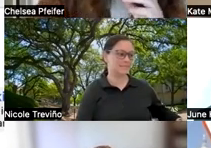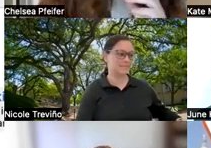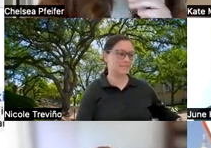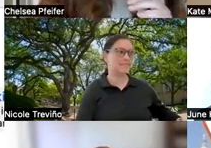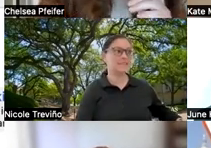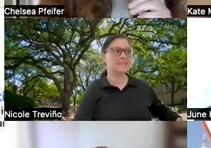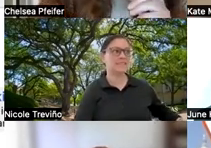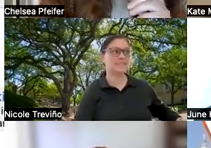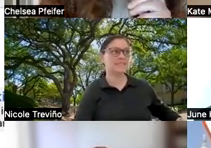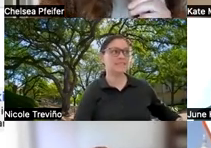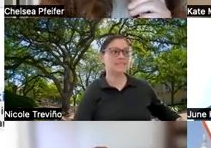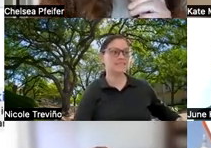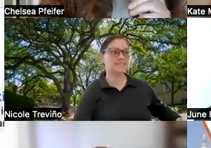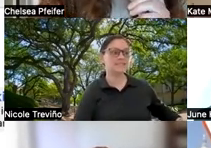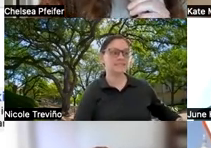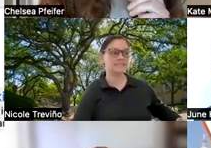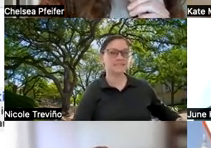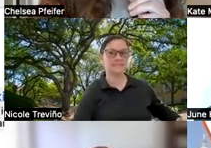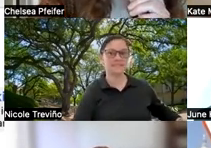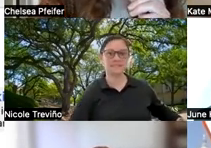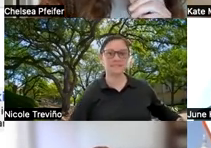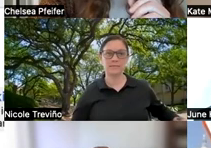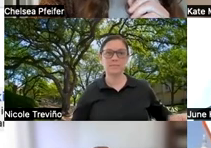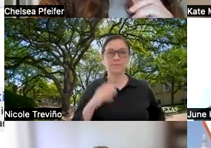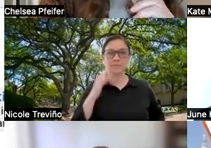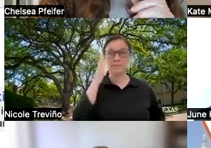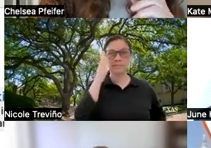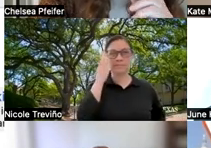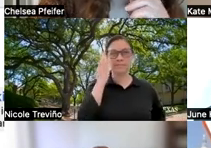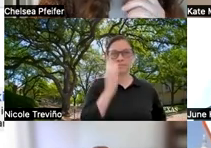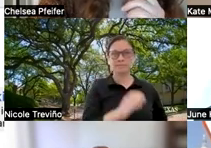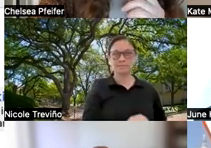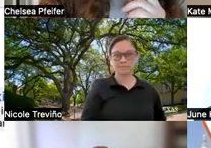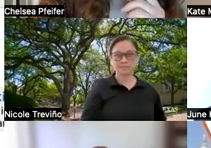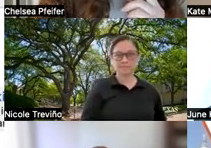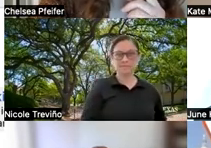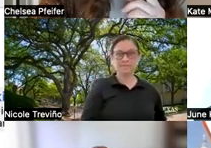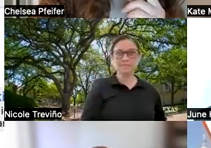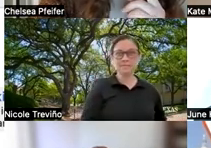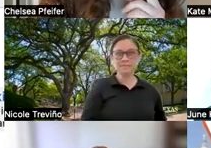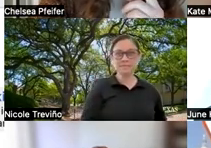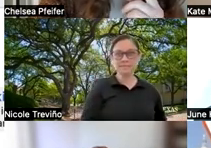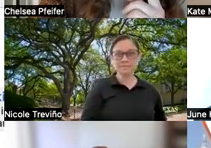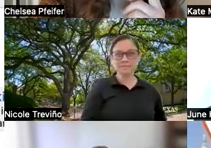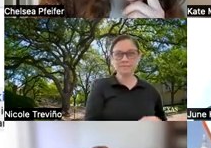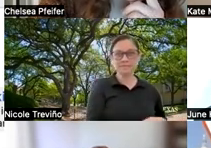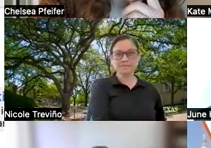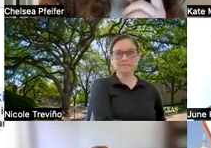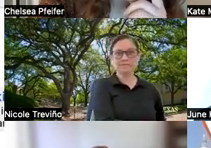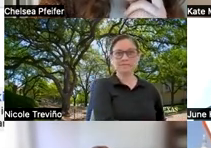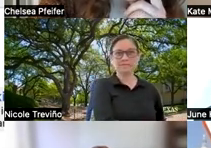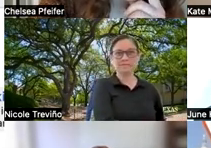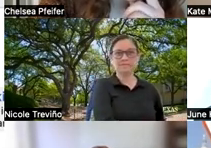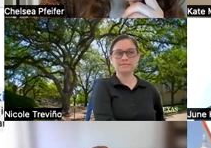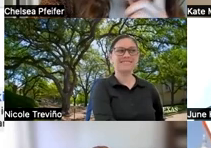So we'll give you a minute to just tell us the group of people you're here representing. And that could be different from where you